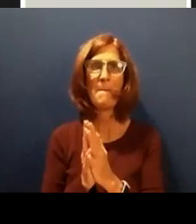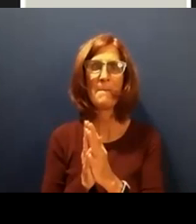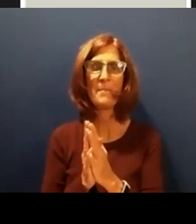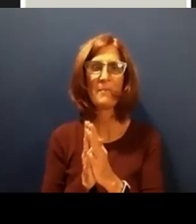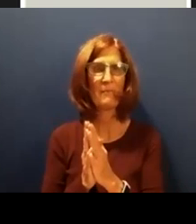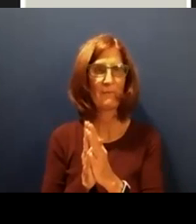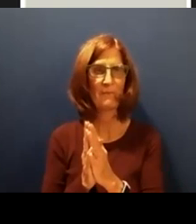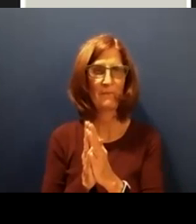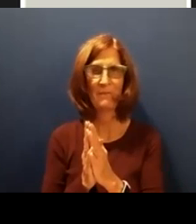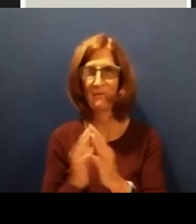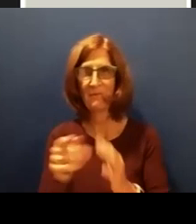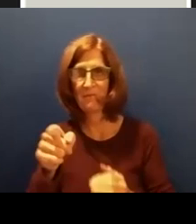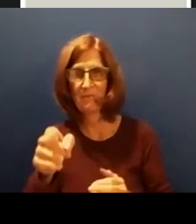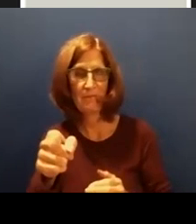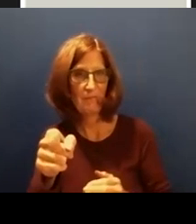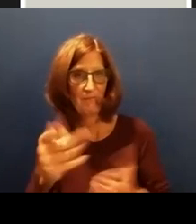Marimba, do you want to add anything?